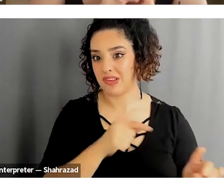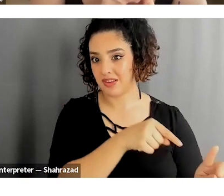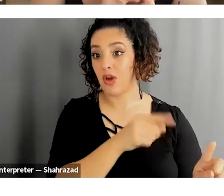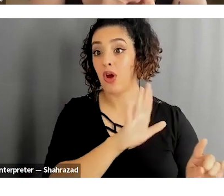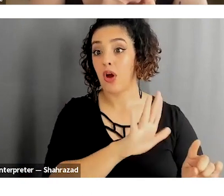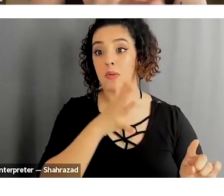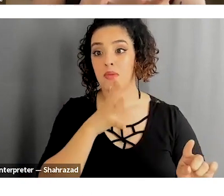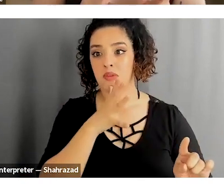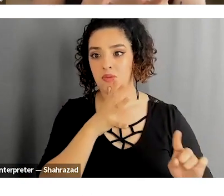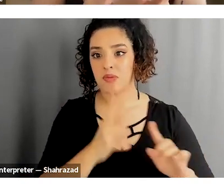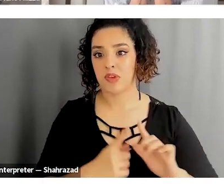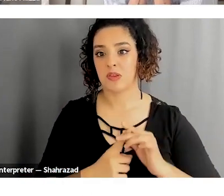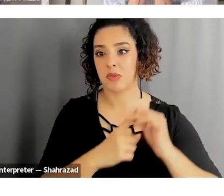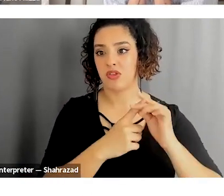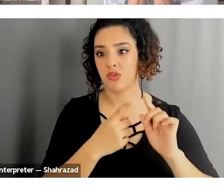Pawpaw.